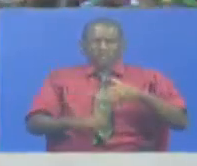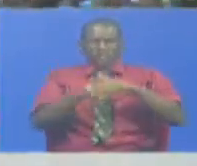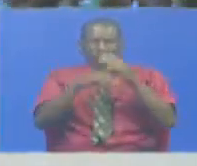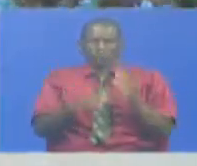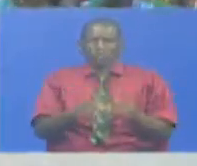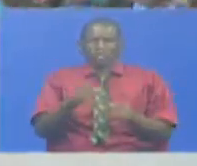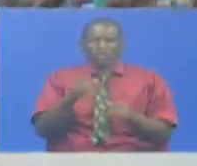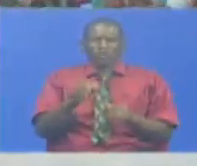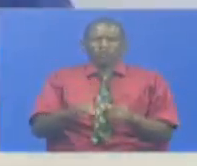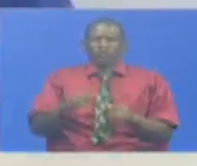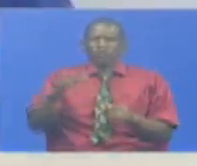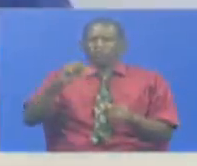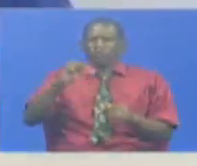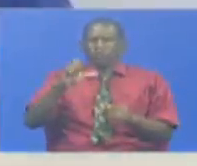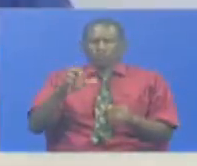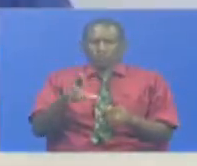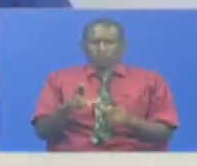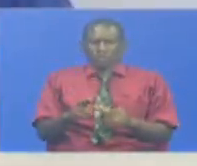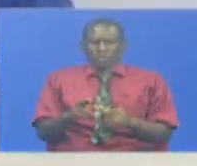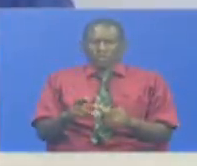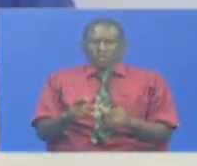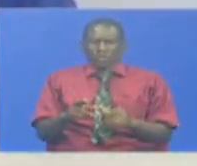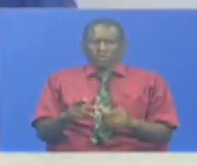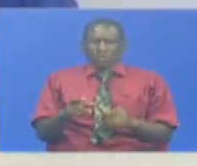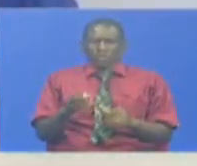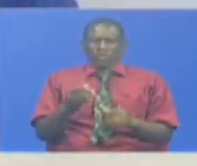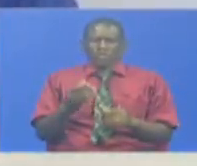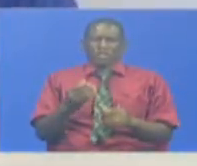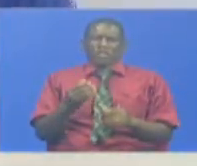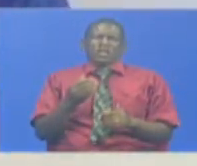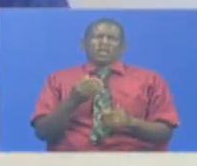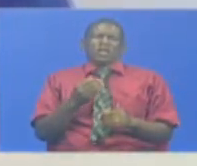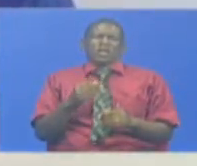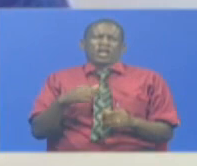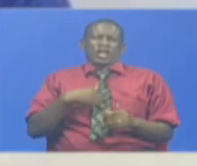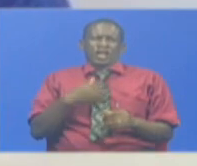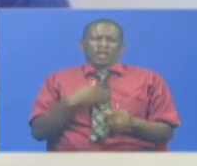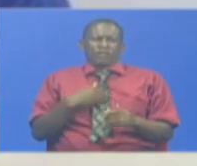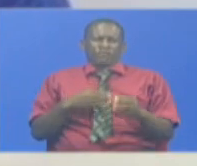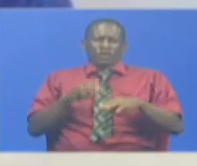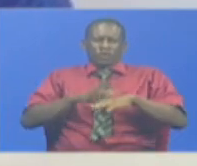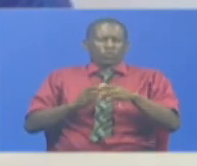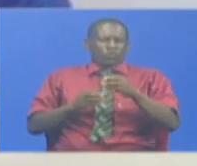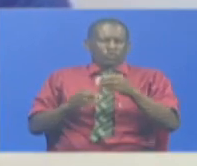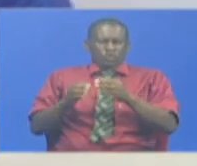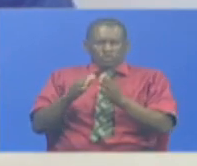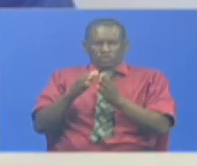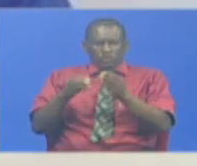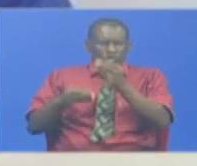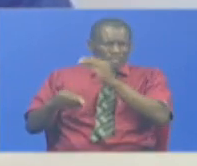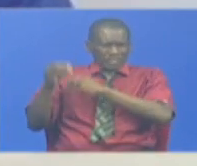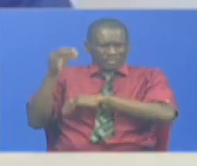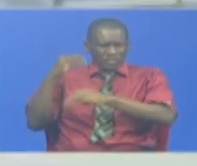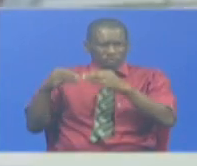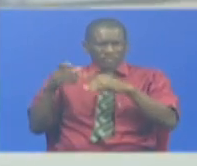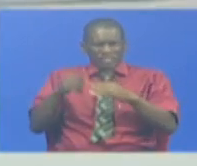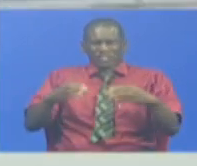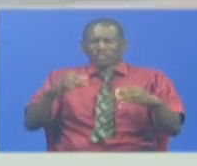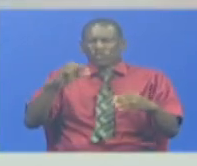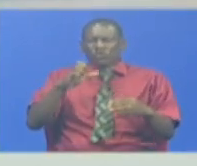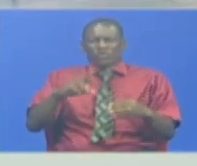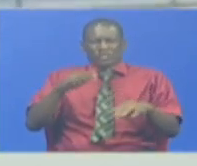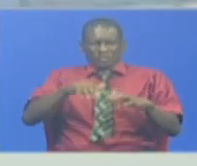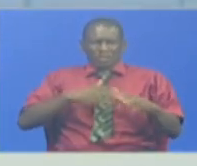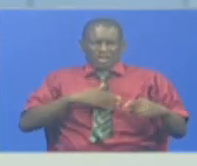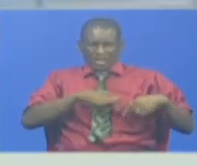white. Ni mali nimekuwa na historia nzuri kwangu, ni timu iko kwa roho yangu. The Rwandese